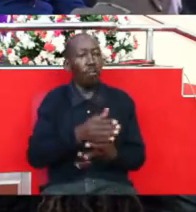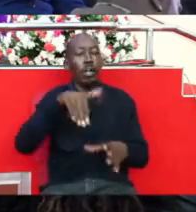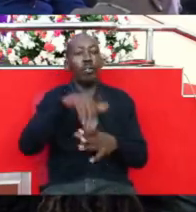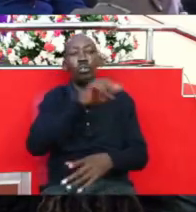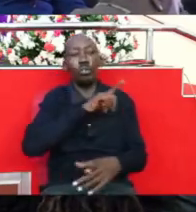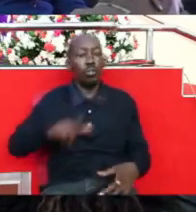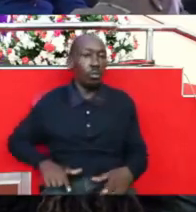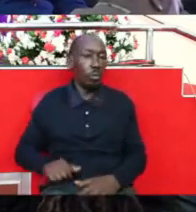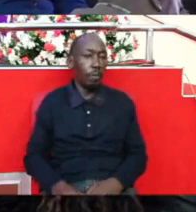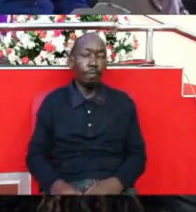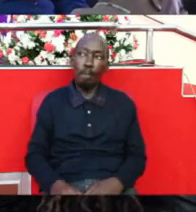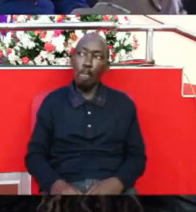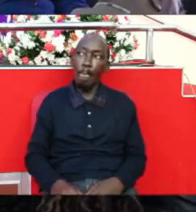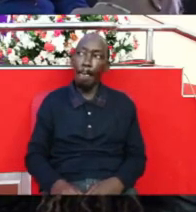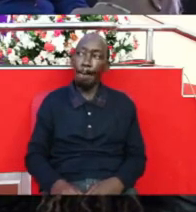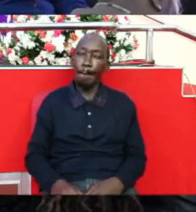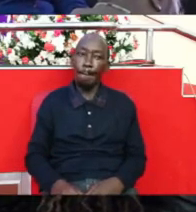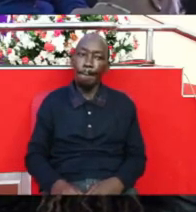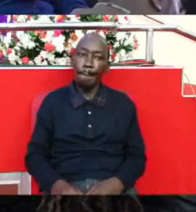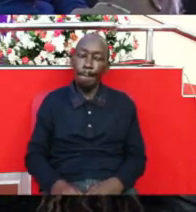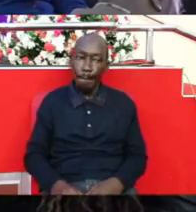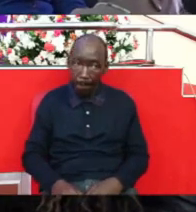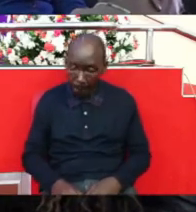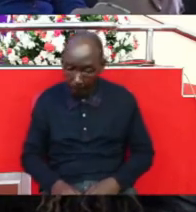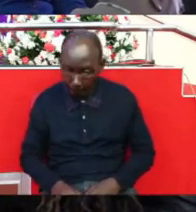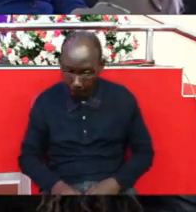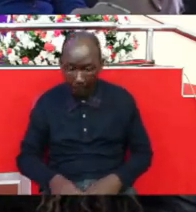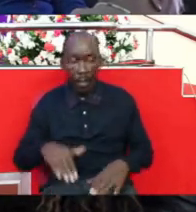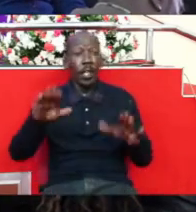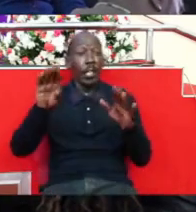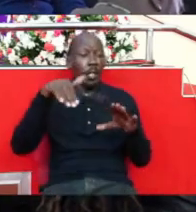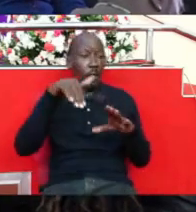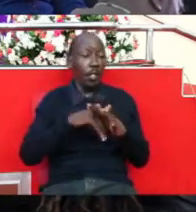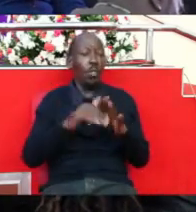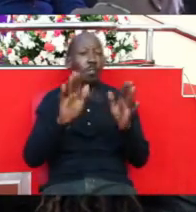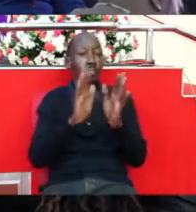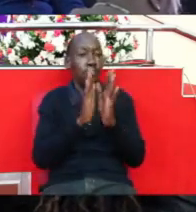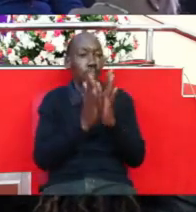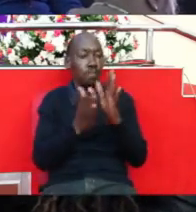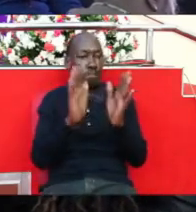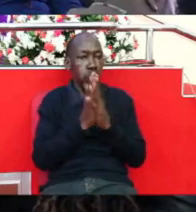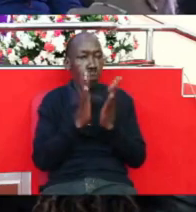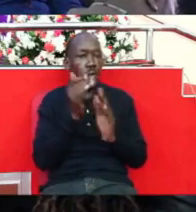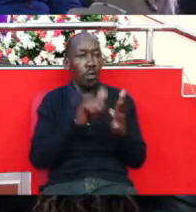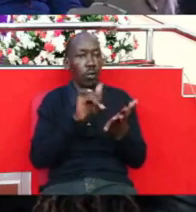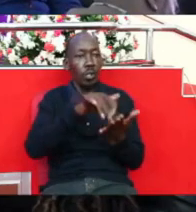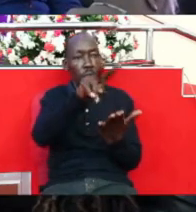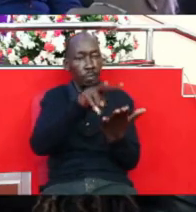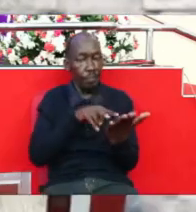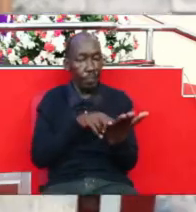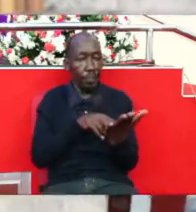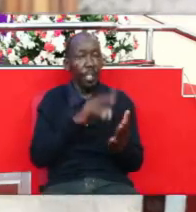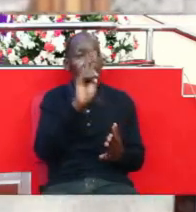ni muumini katika Mungu kwa kufuatilia. In the passage that we read, katika sehemu about this song,